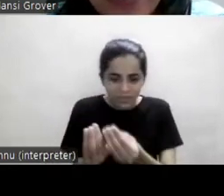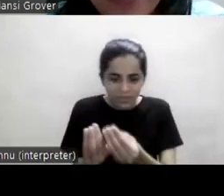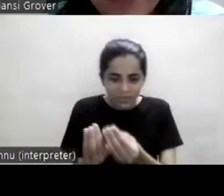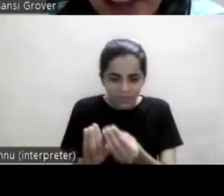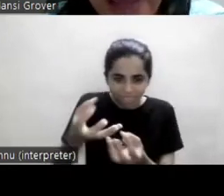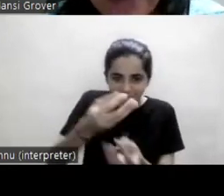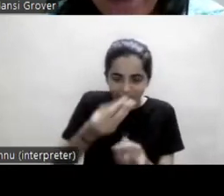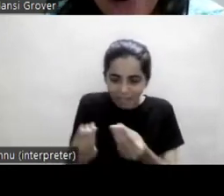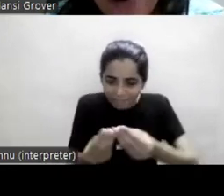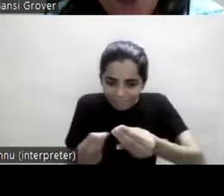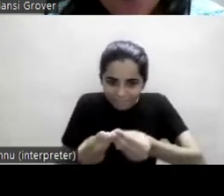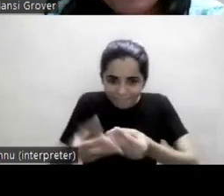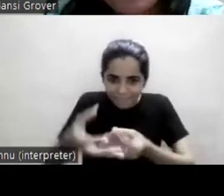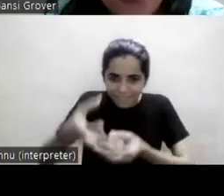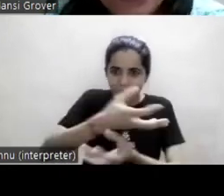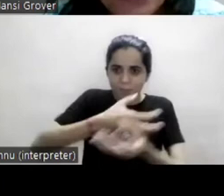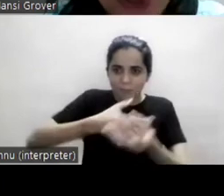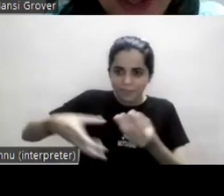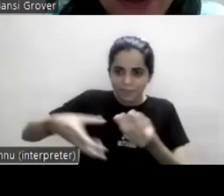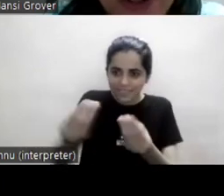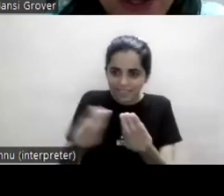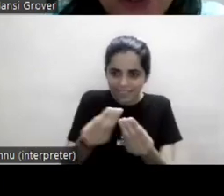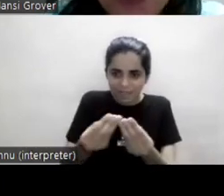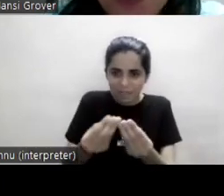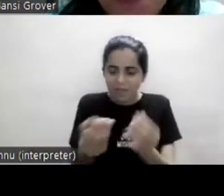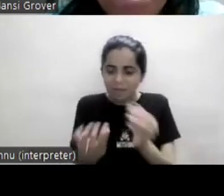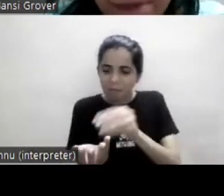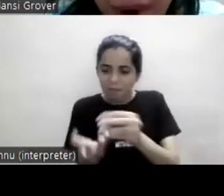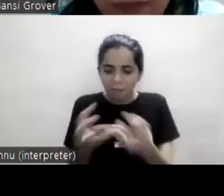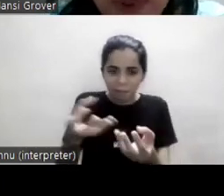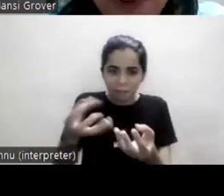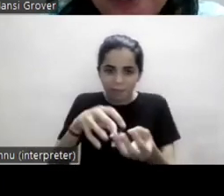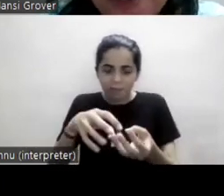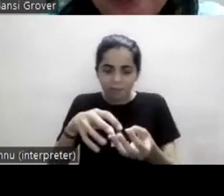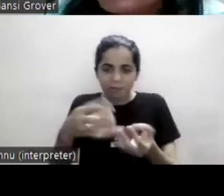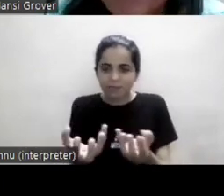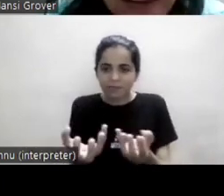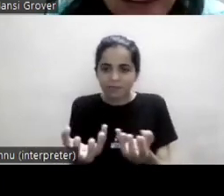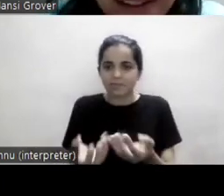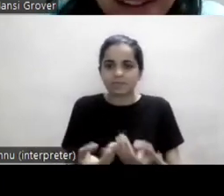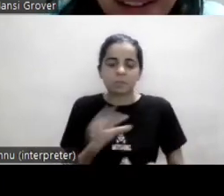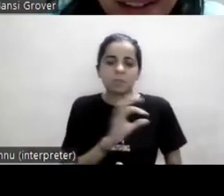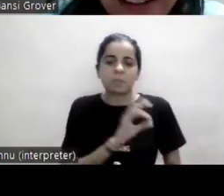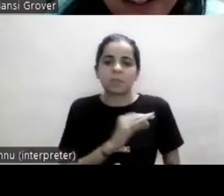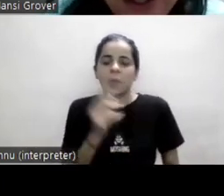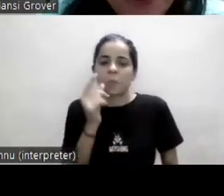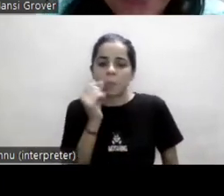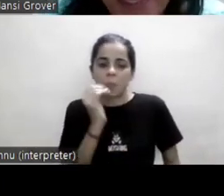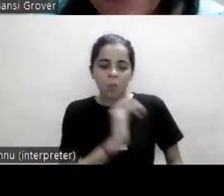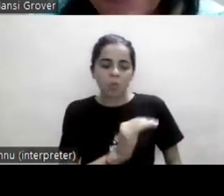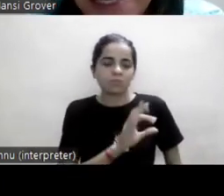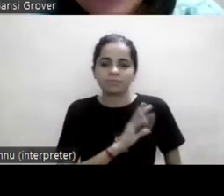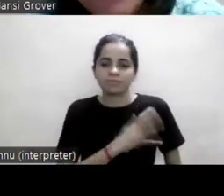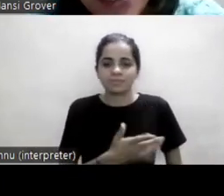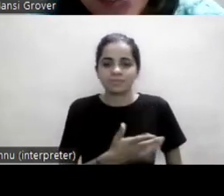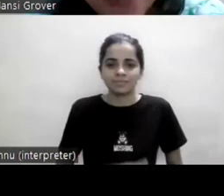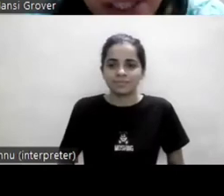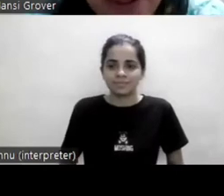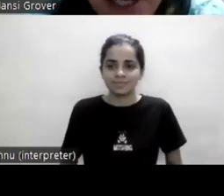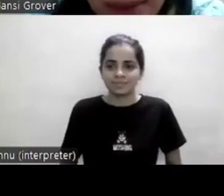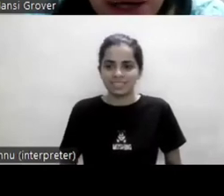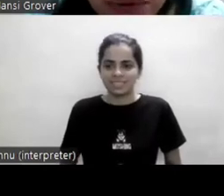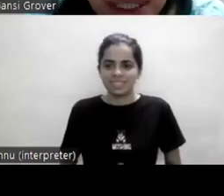fried egg are almost on each other. So Pablo doesn't like it. So he is